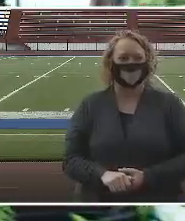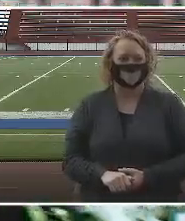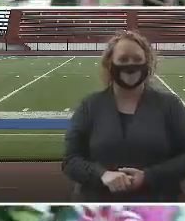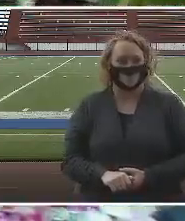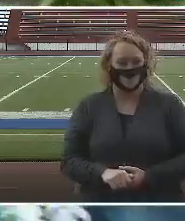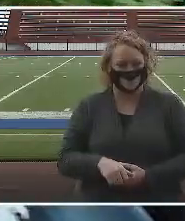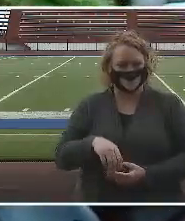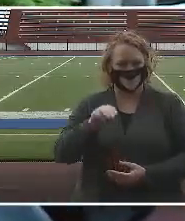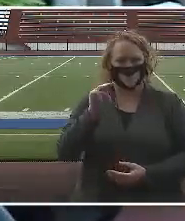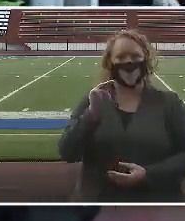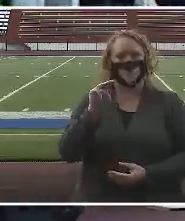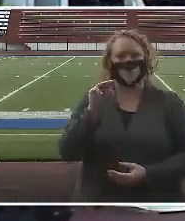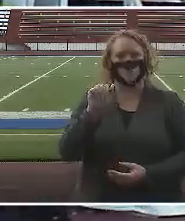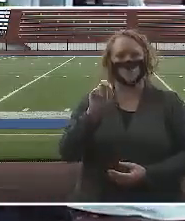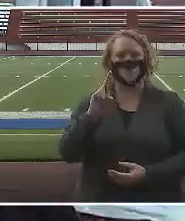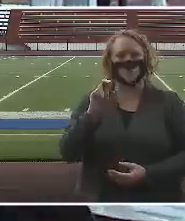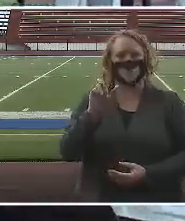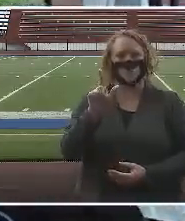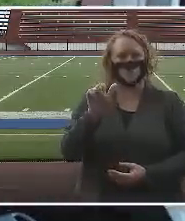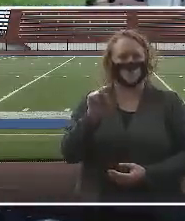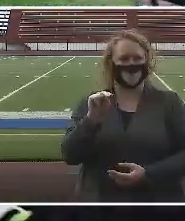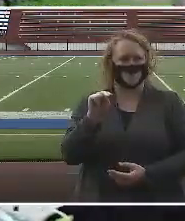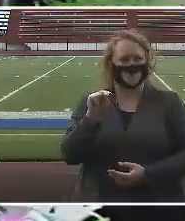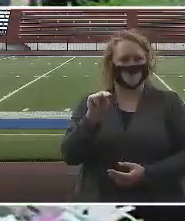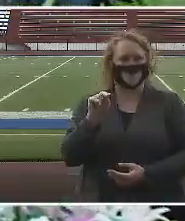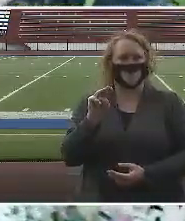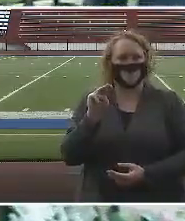Monalyn Mendoza.